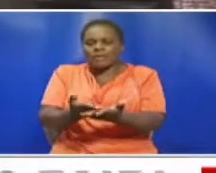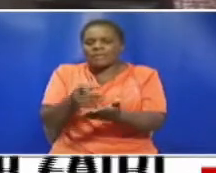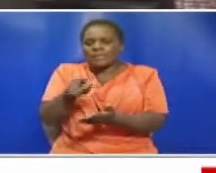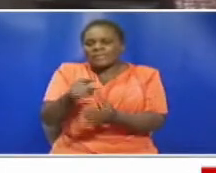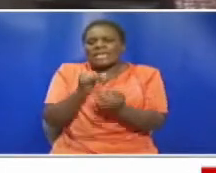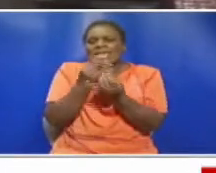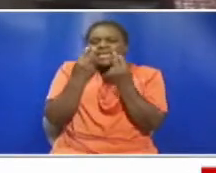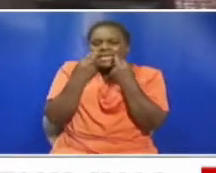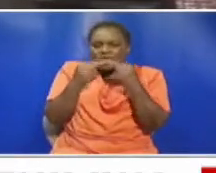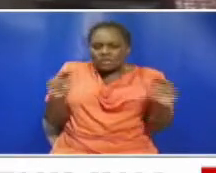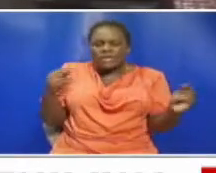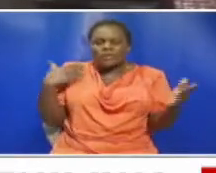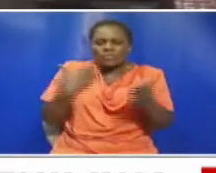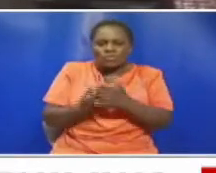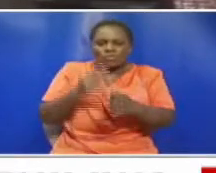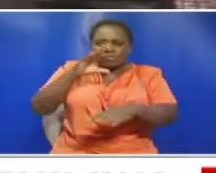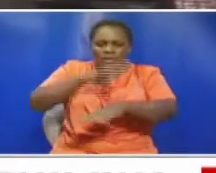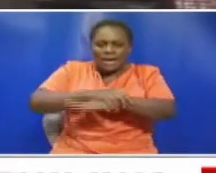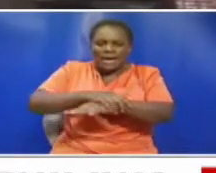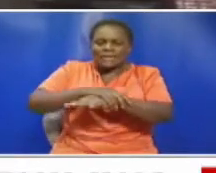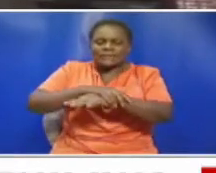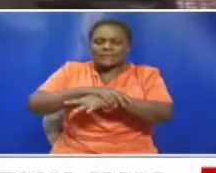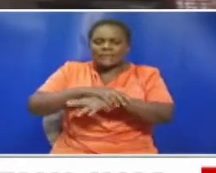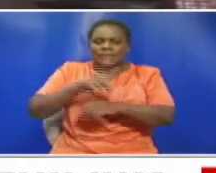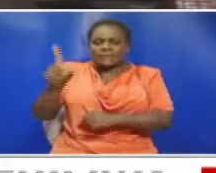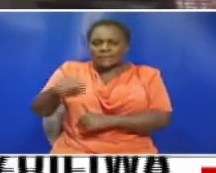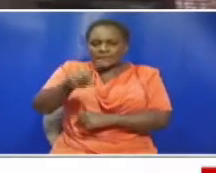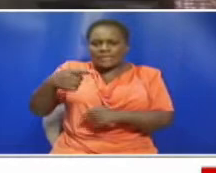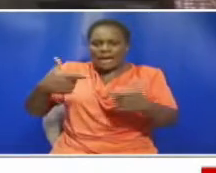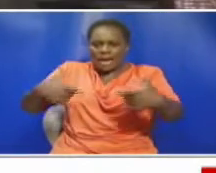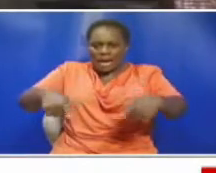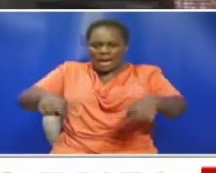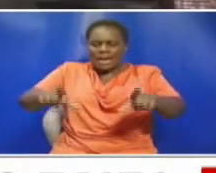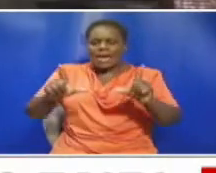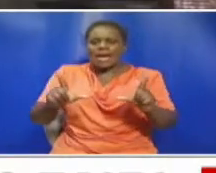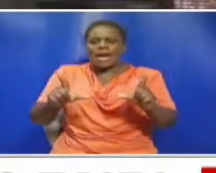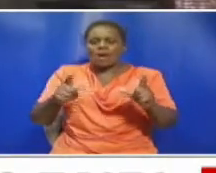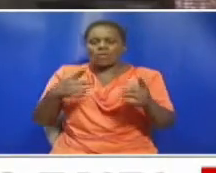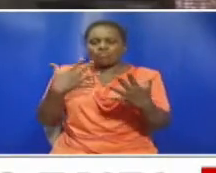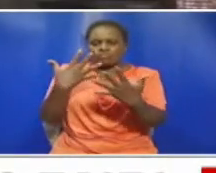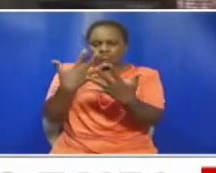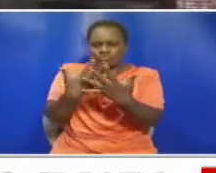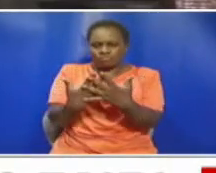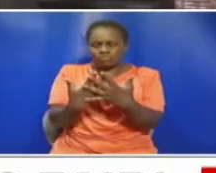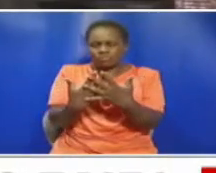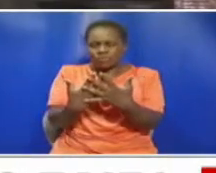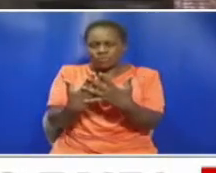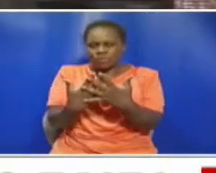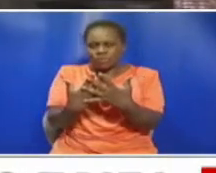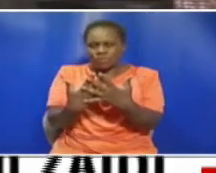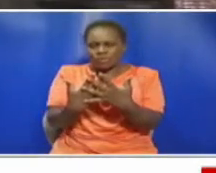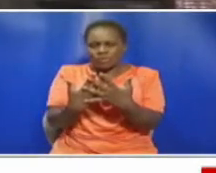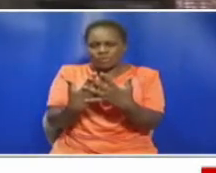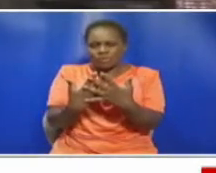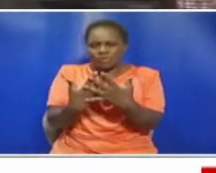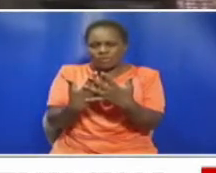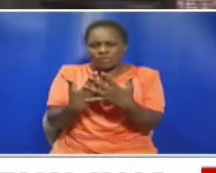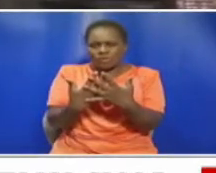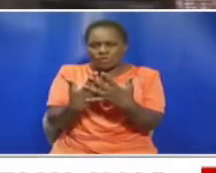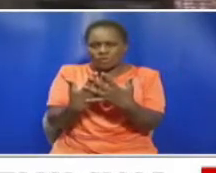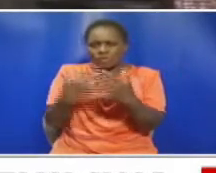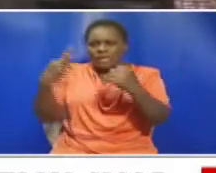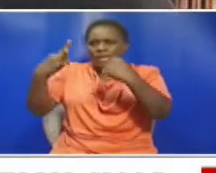presumed innocent until proven guilty, I hereby allow the continued detaining of the respondents for a period